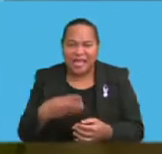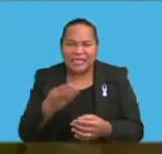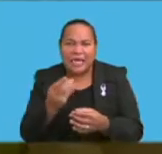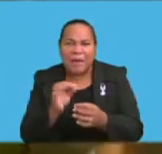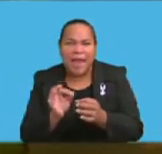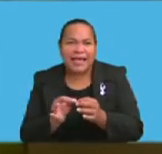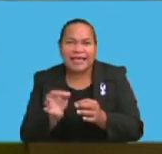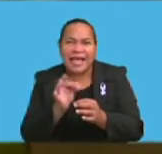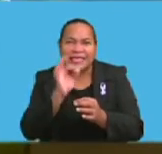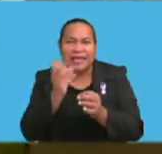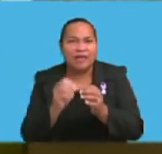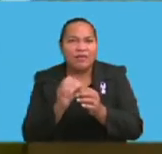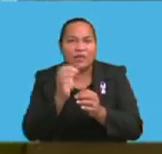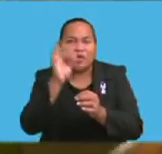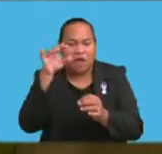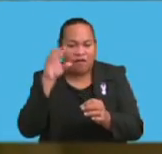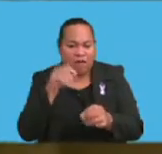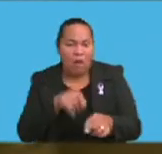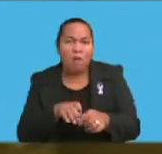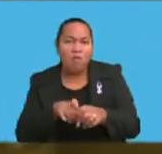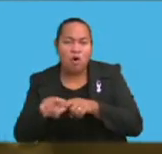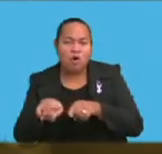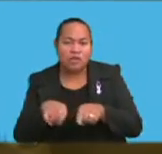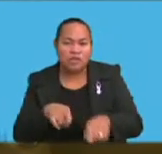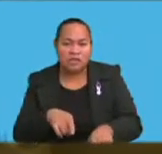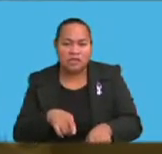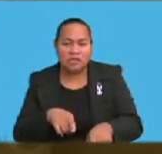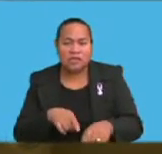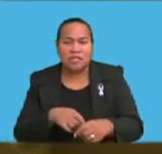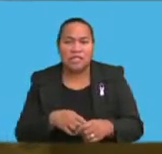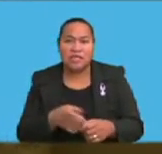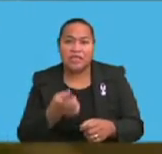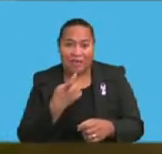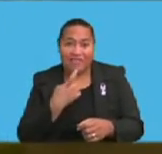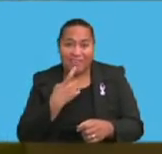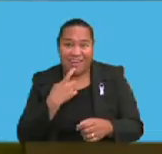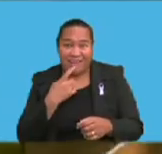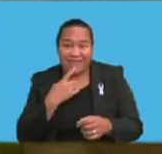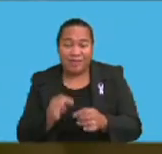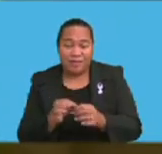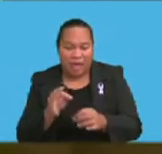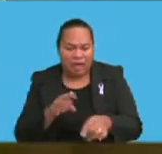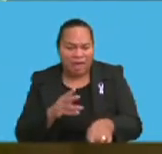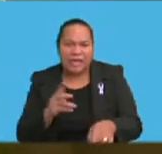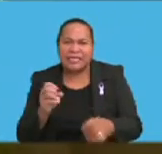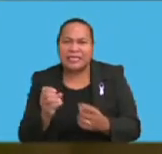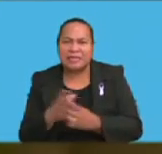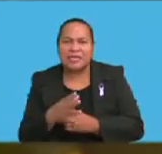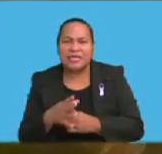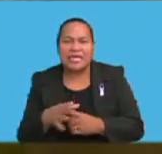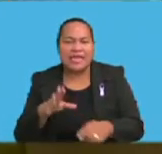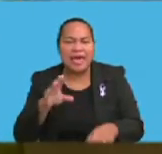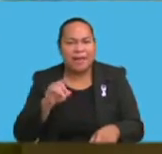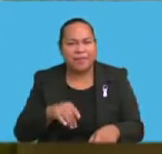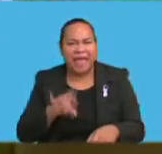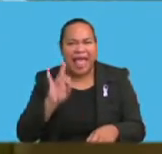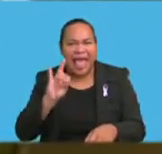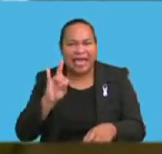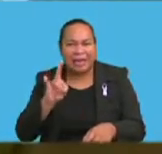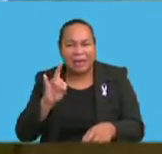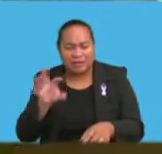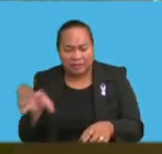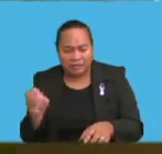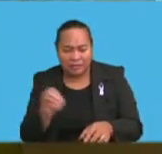gases that's emitted out of most of the waste, particularly animal dungs, Madam Speaker, and of course